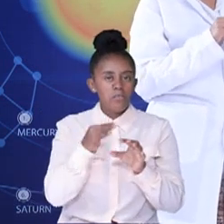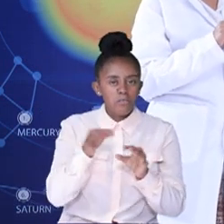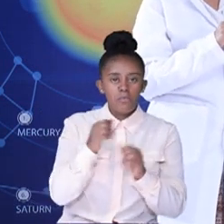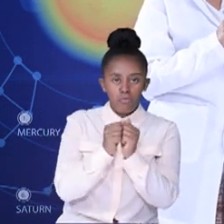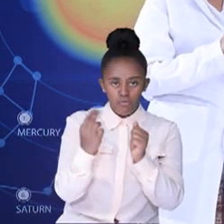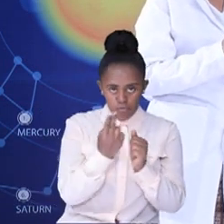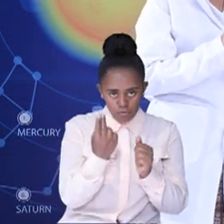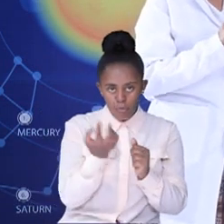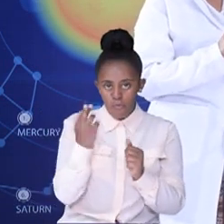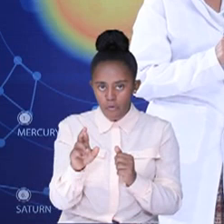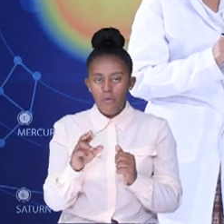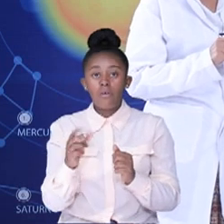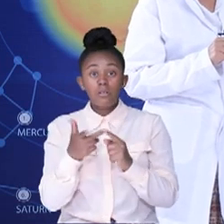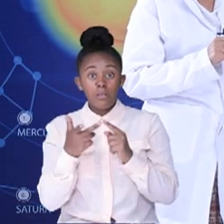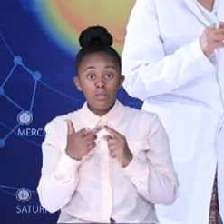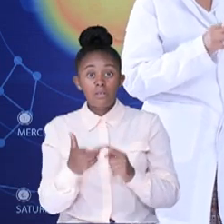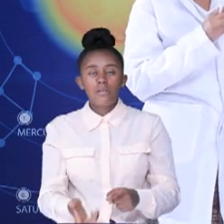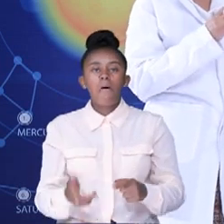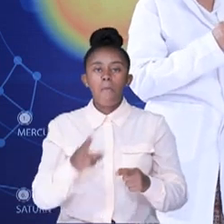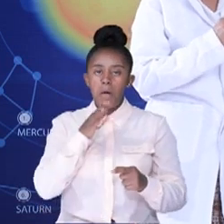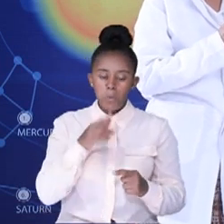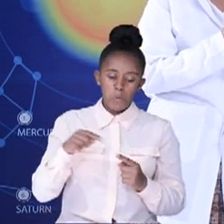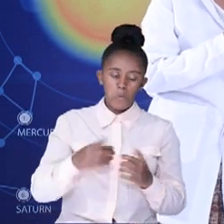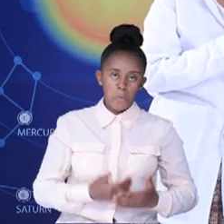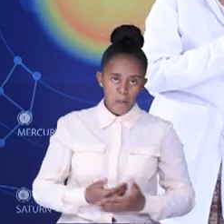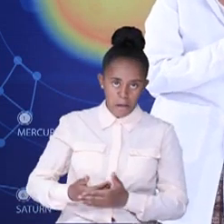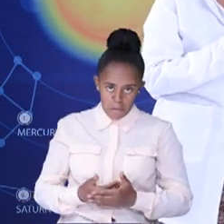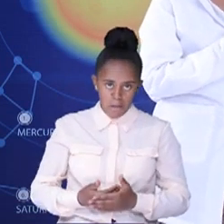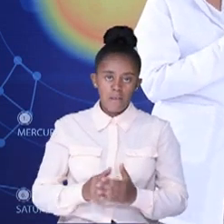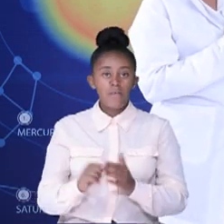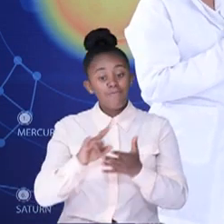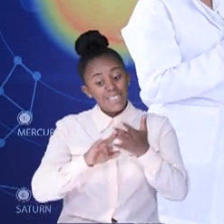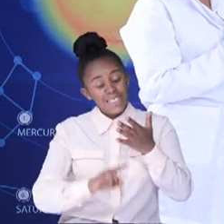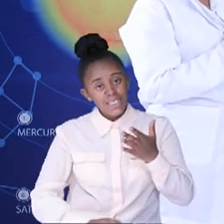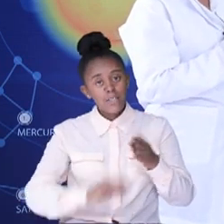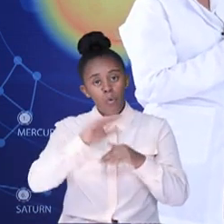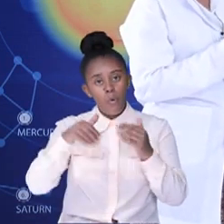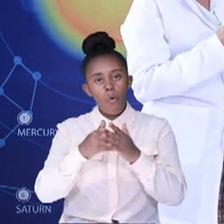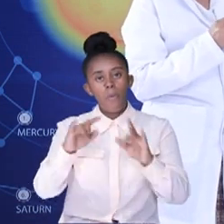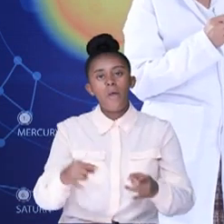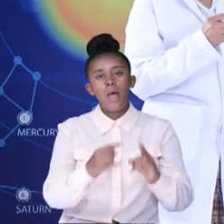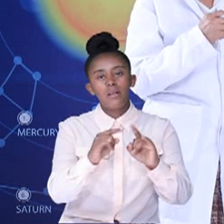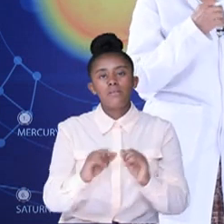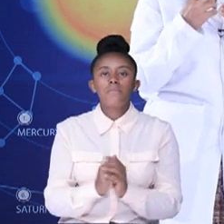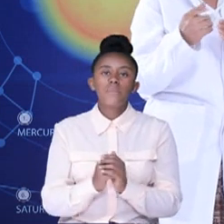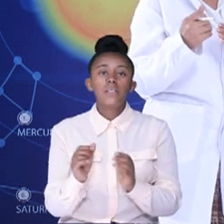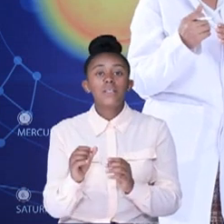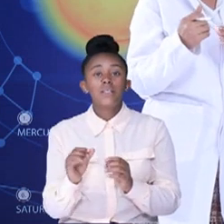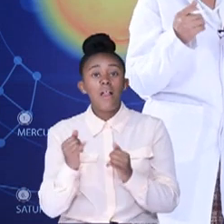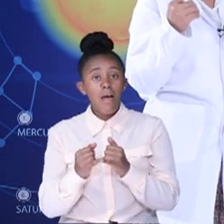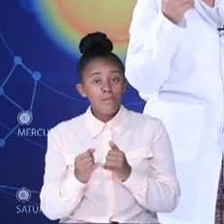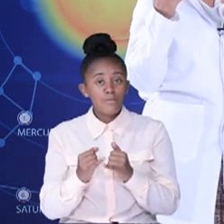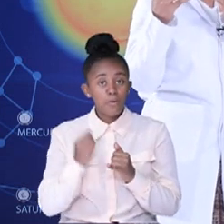or from mother to child. So you have to list these mechanisms. And the